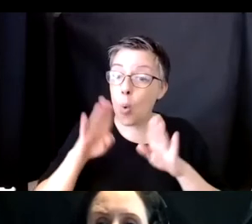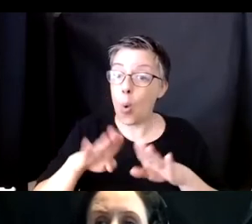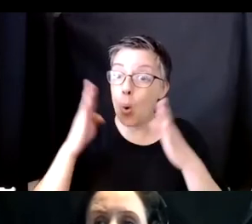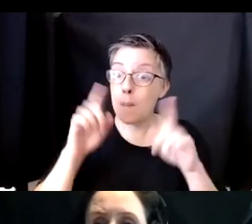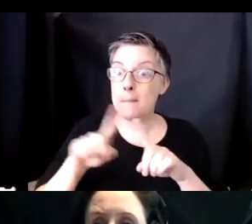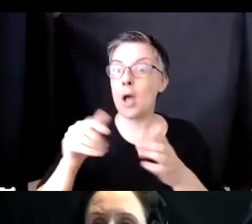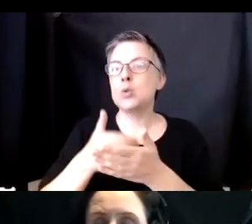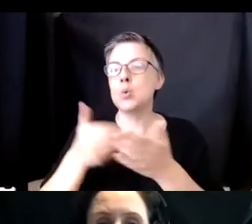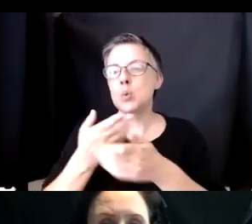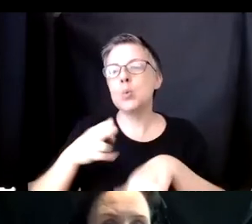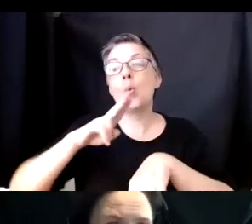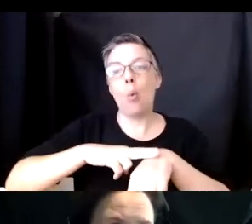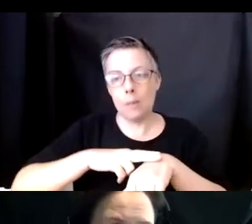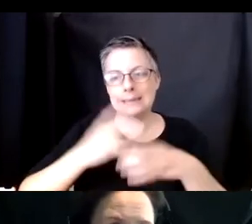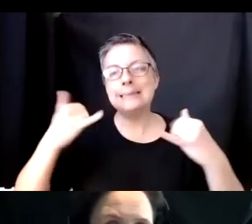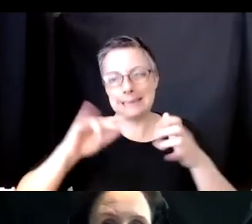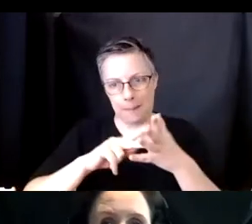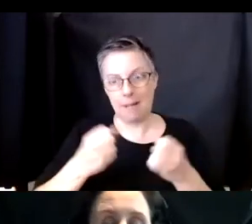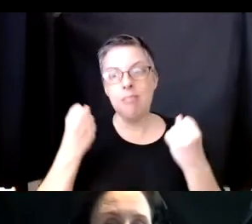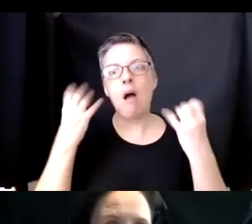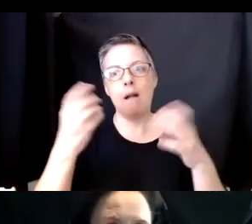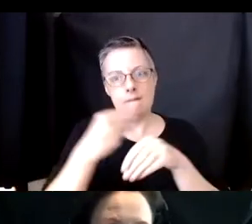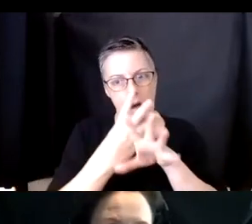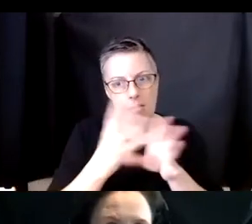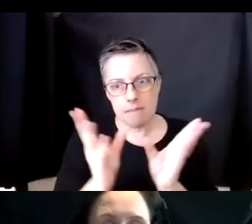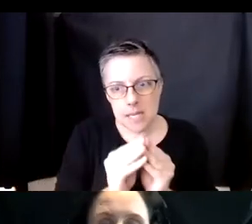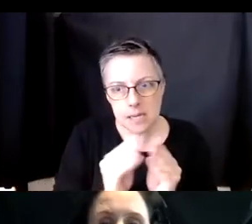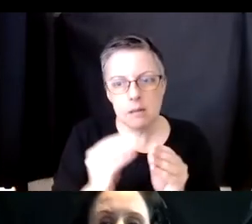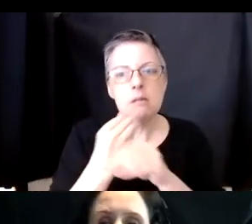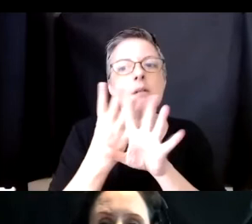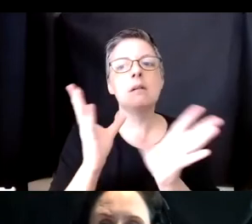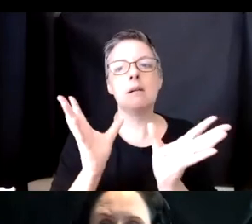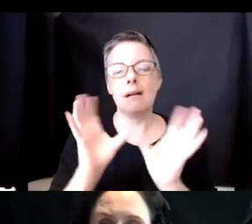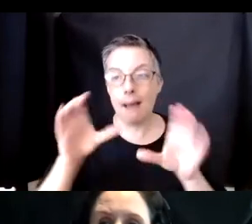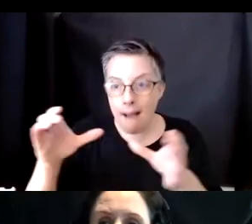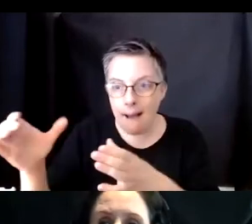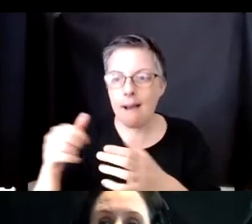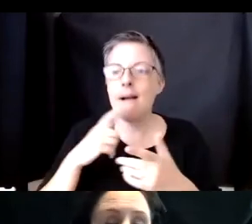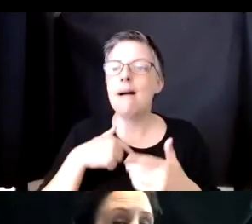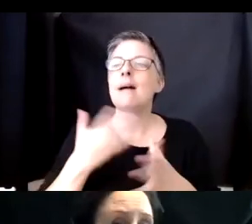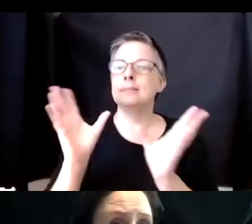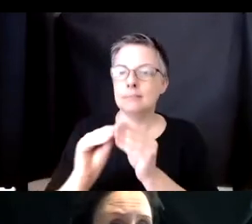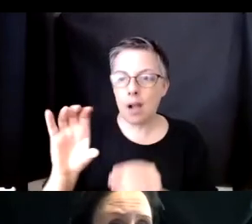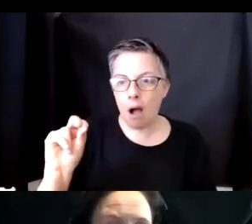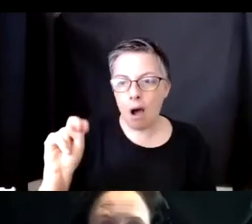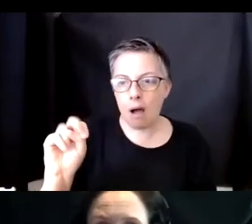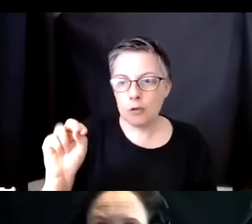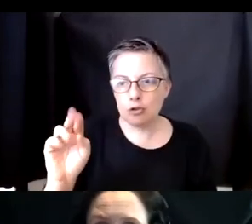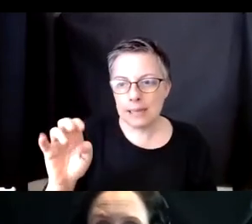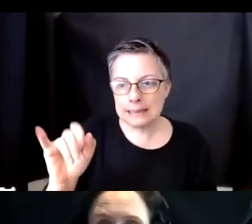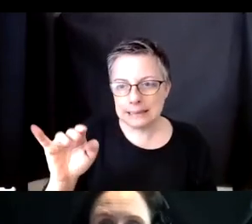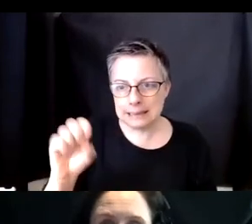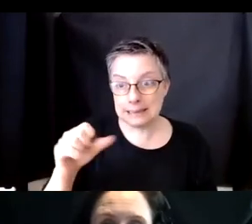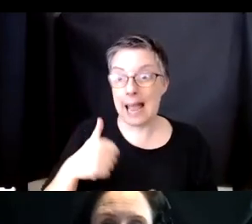normal still means a lot of online meetings, online classes, online conferences, and online social interactions.